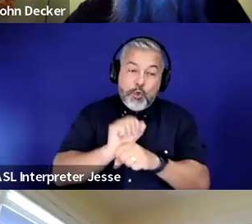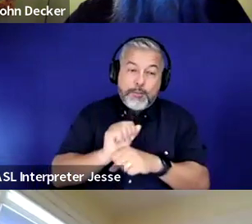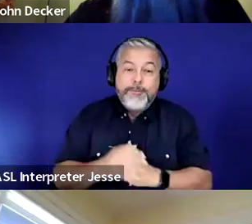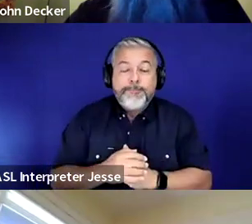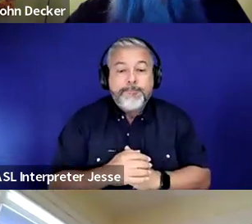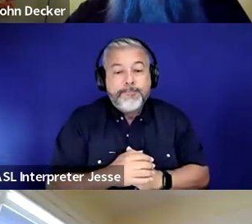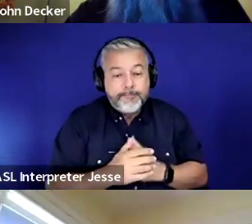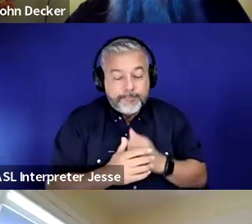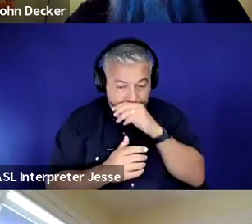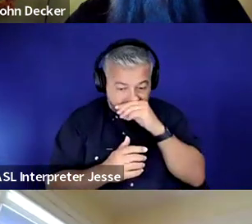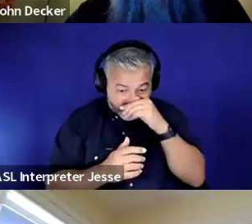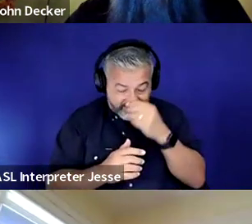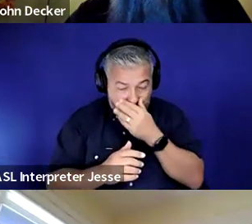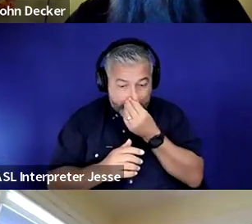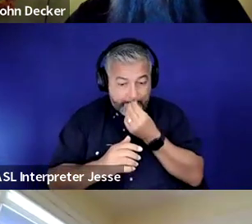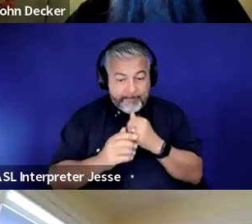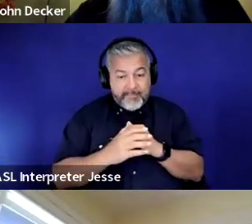And